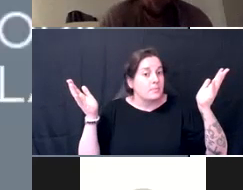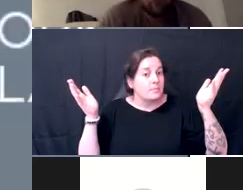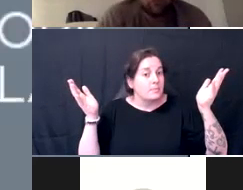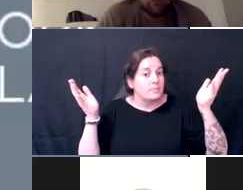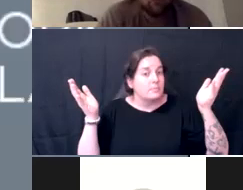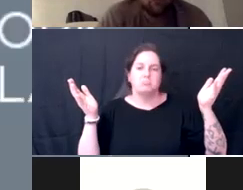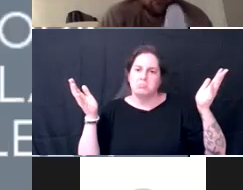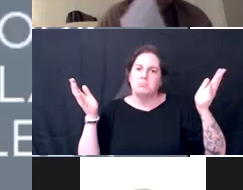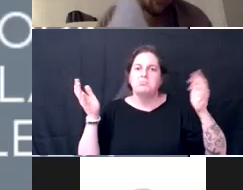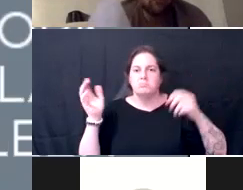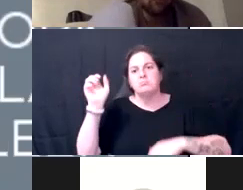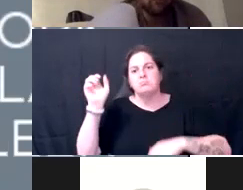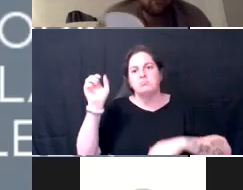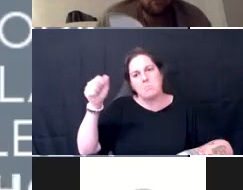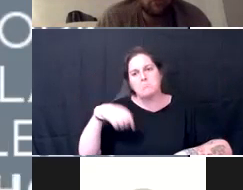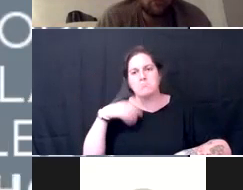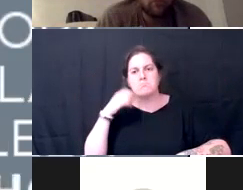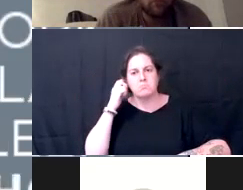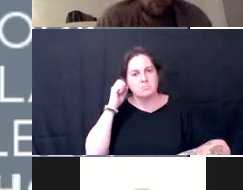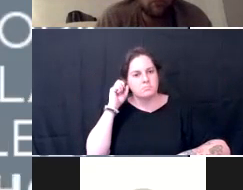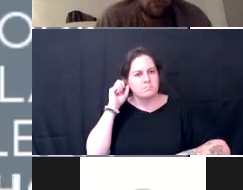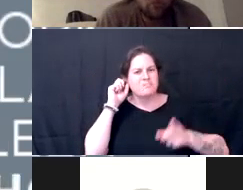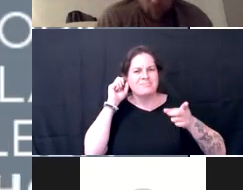Yeah. So they got,